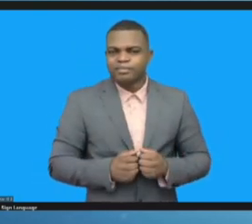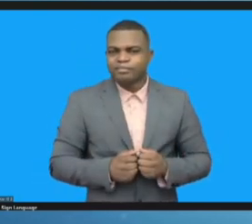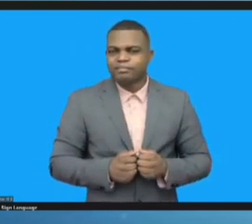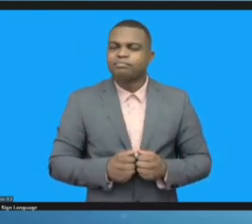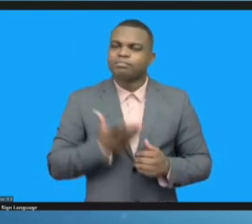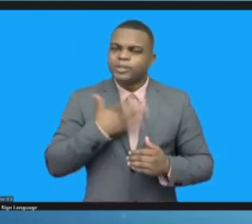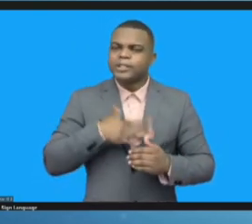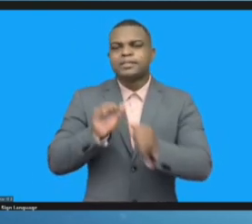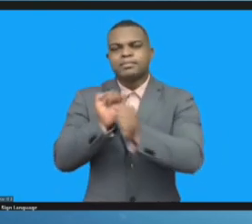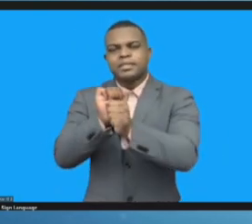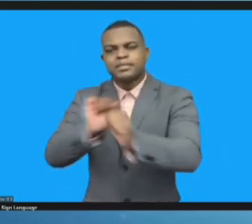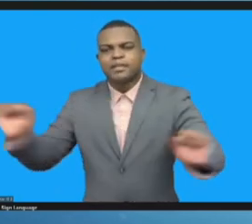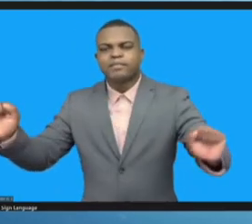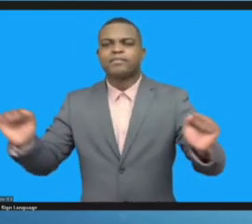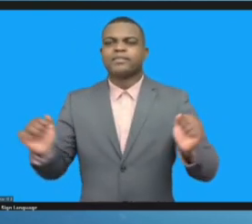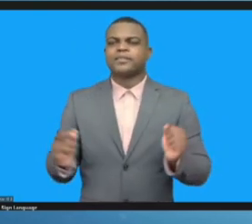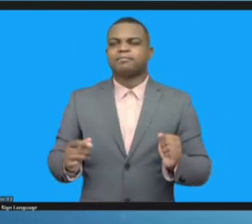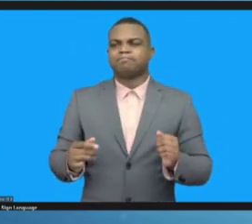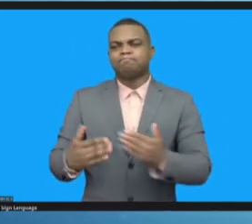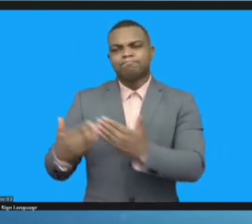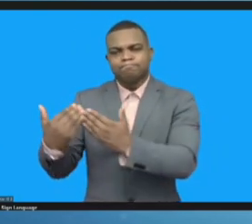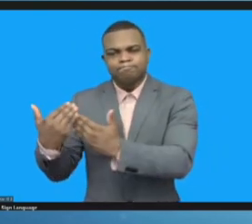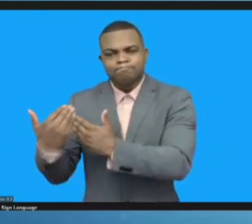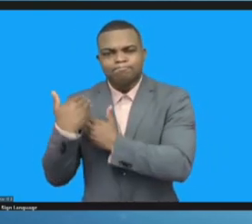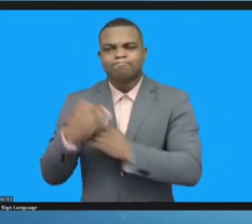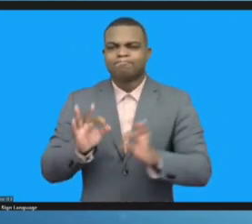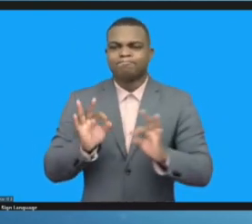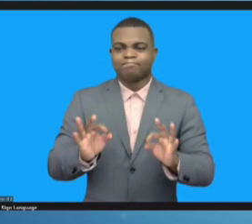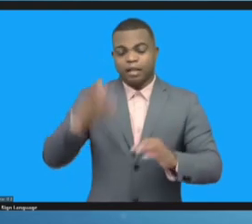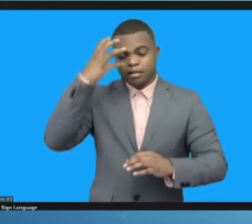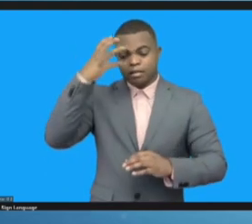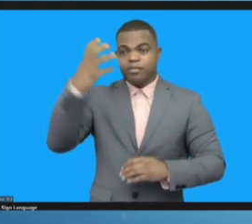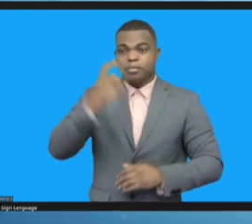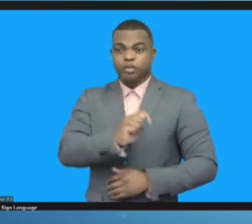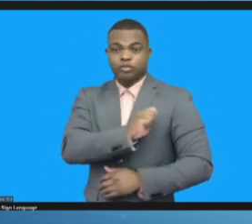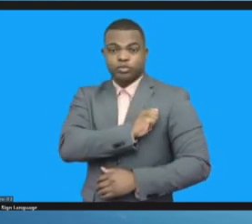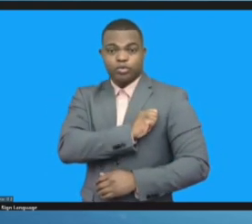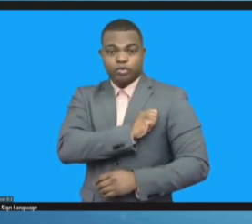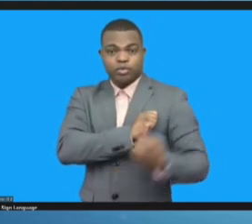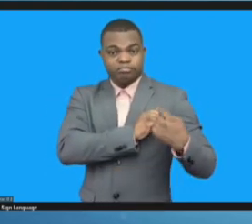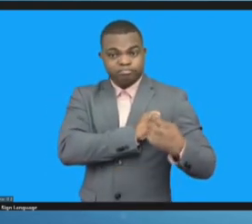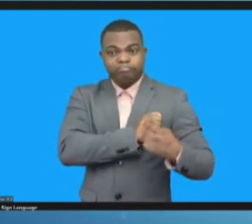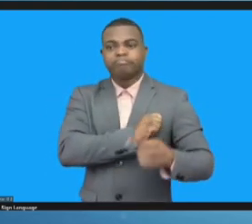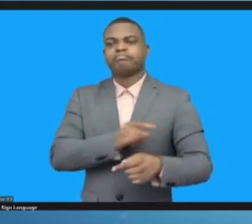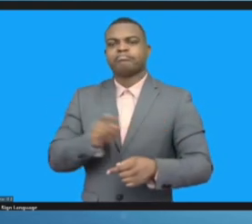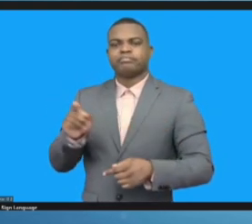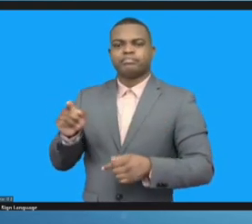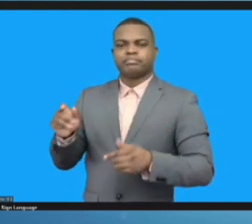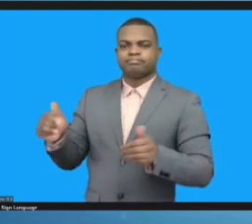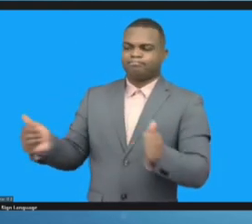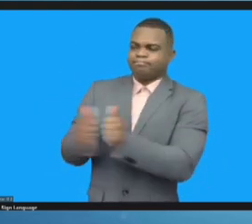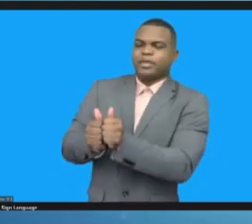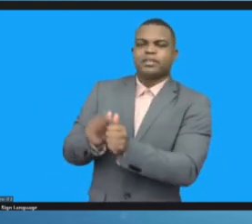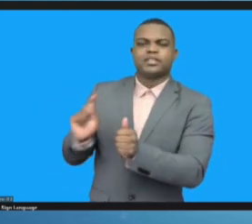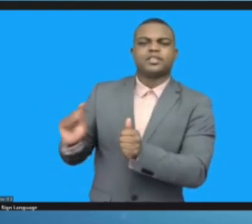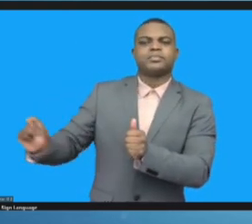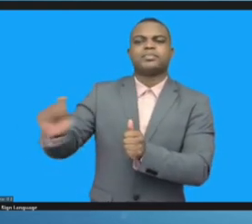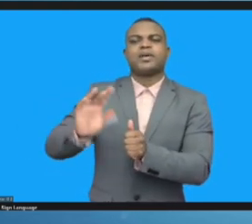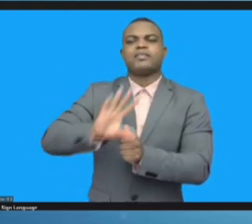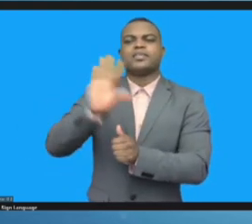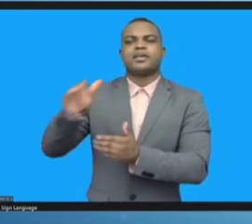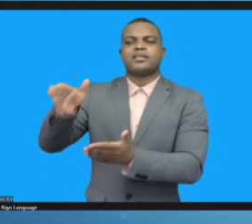view to equipping the continent against cybersecurity threats and attacks. We are also launching a report on the